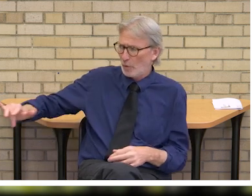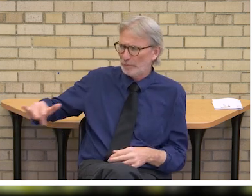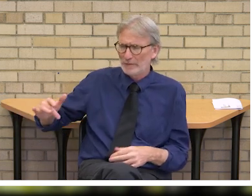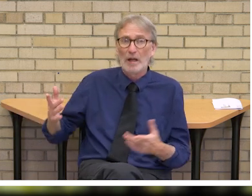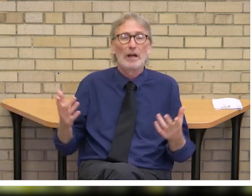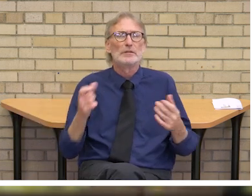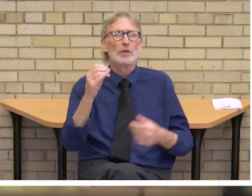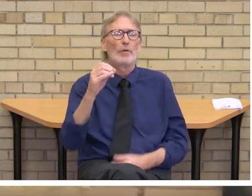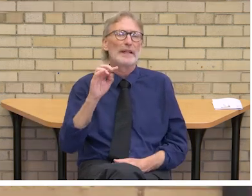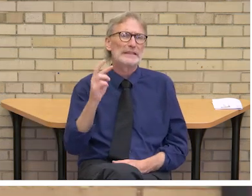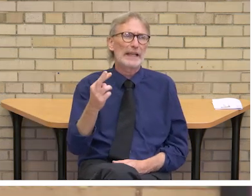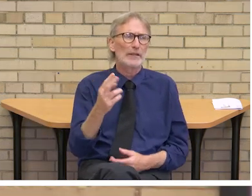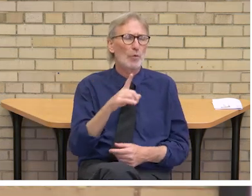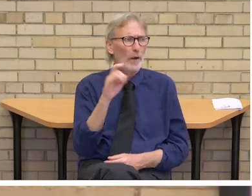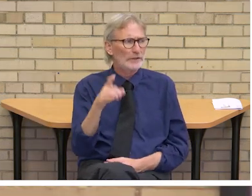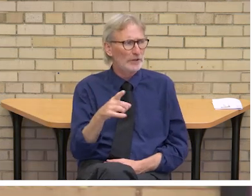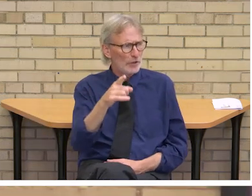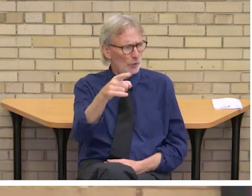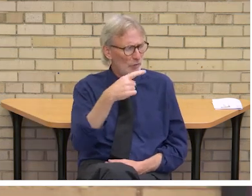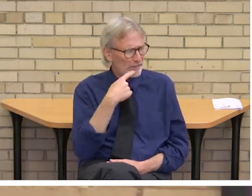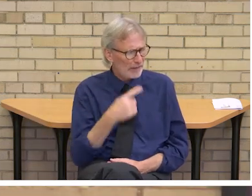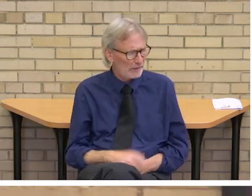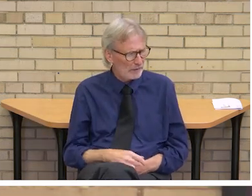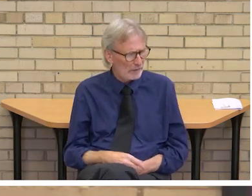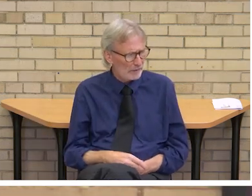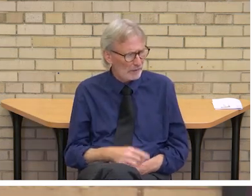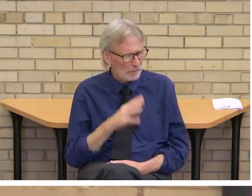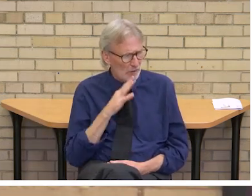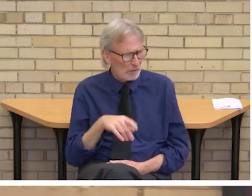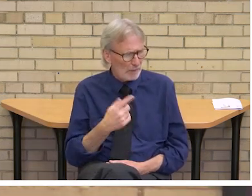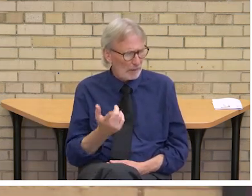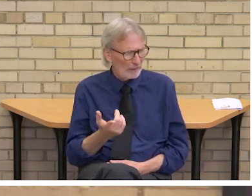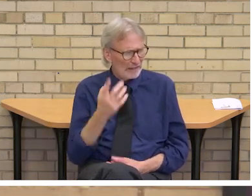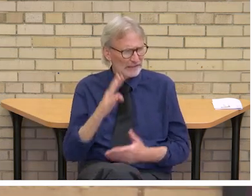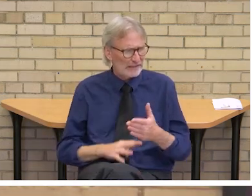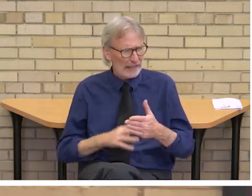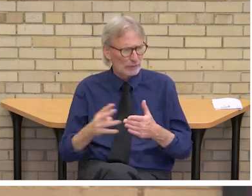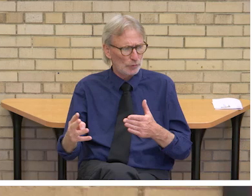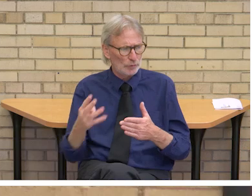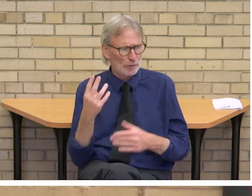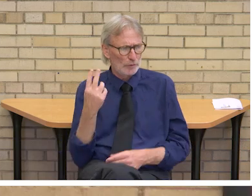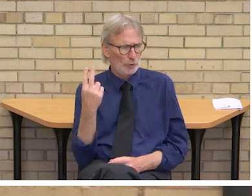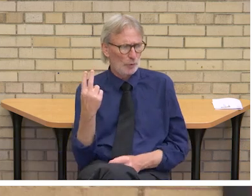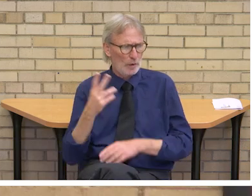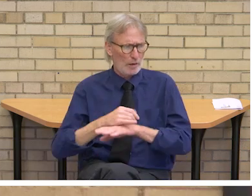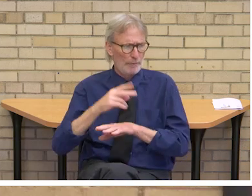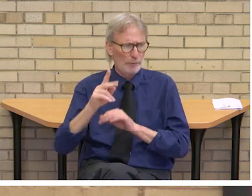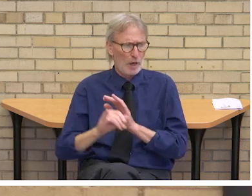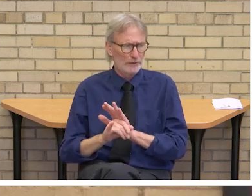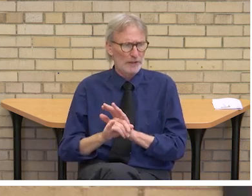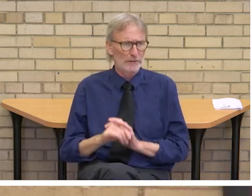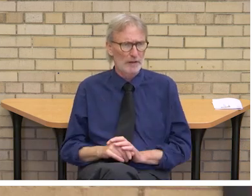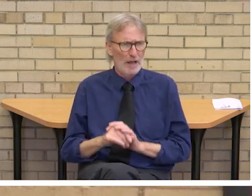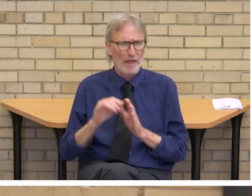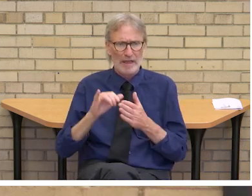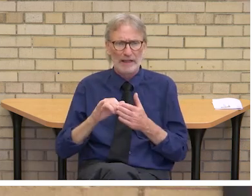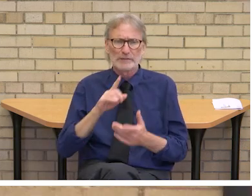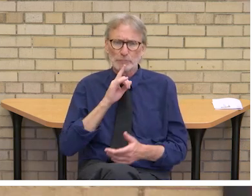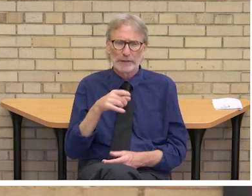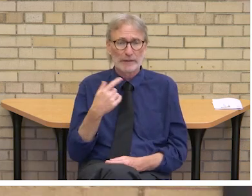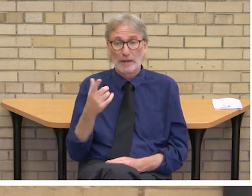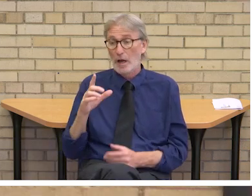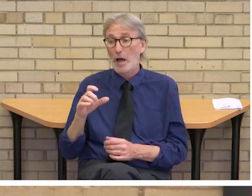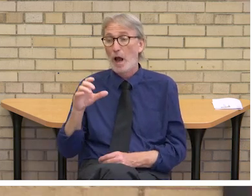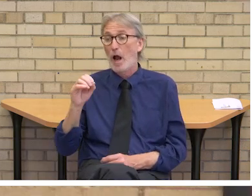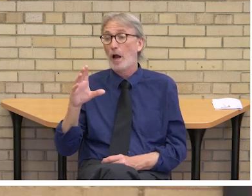So the second question you asked was about the schedule of the two projects. That is a reality that the Commercial